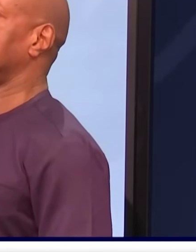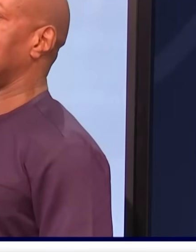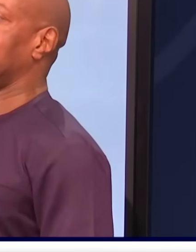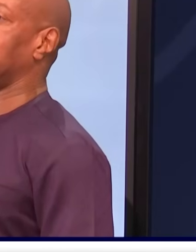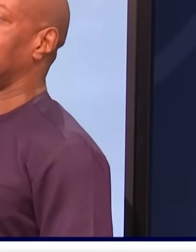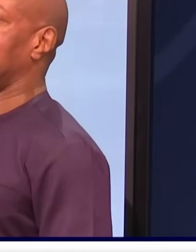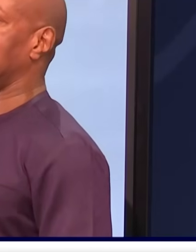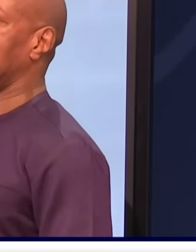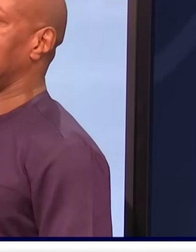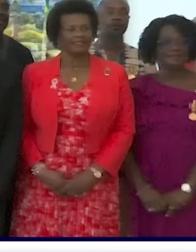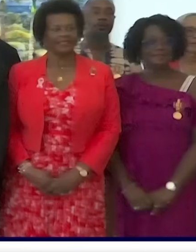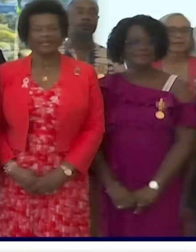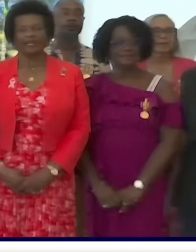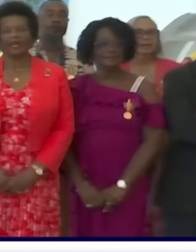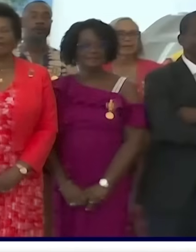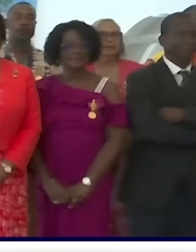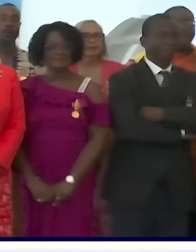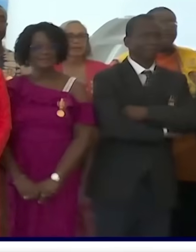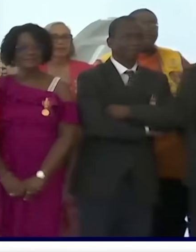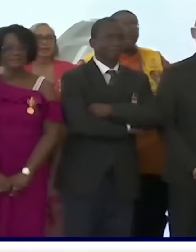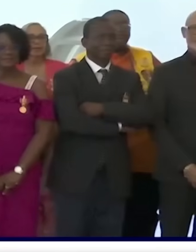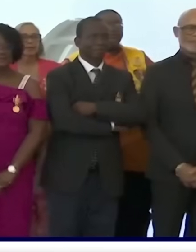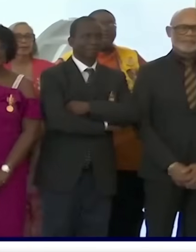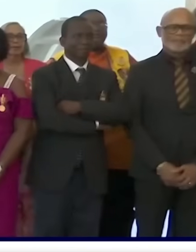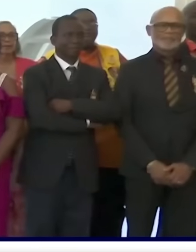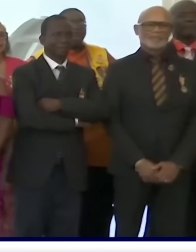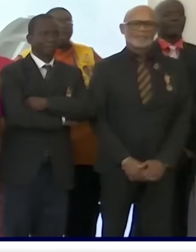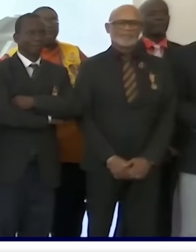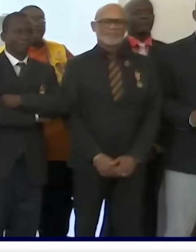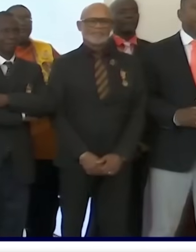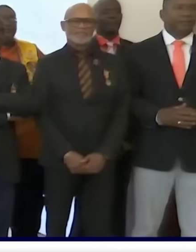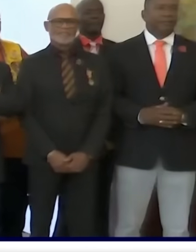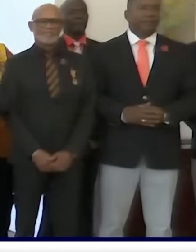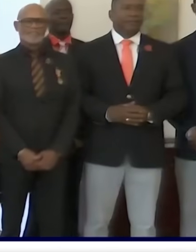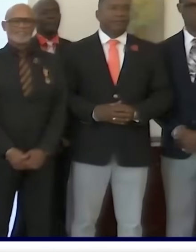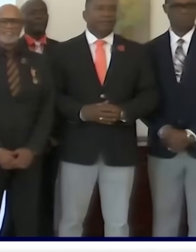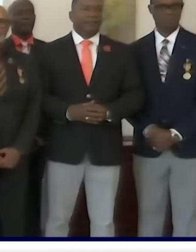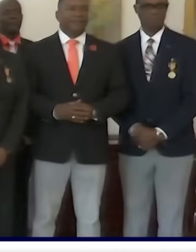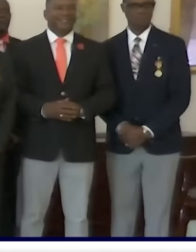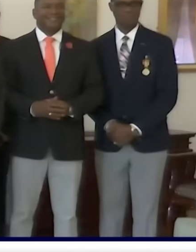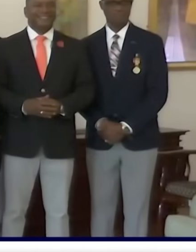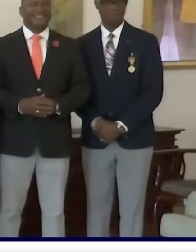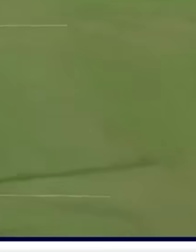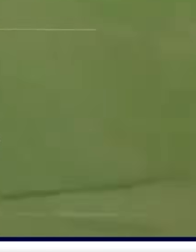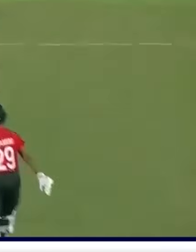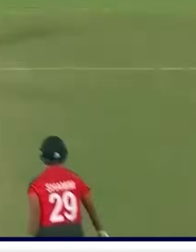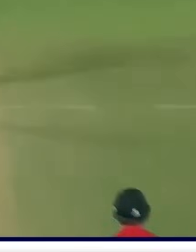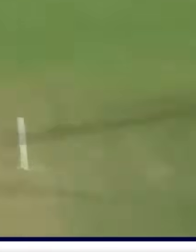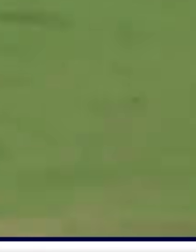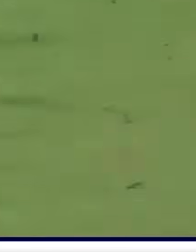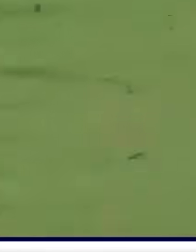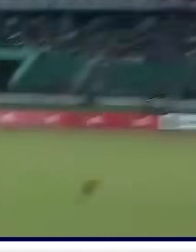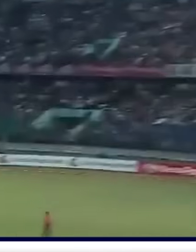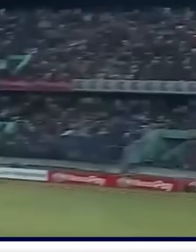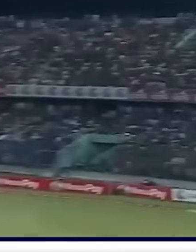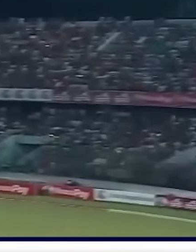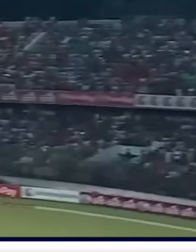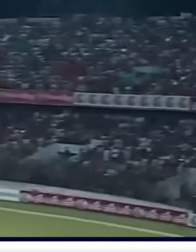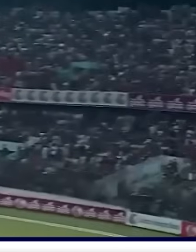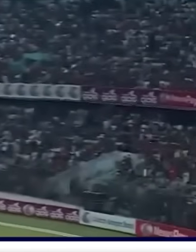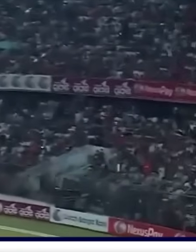economy. Several honored for their work in the community of Christchurch. And in sports, the Windies